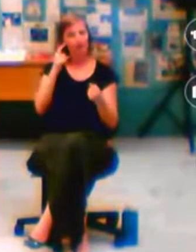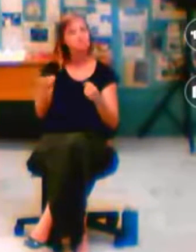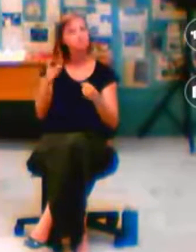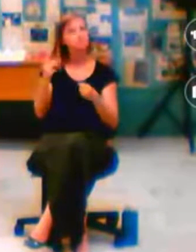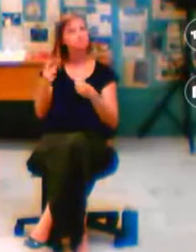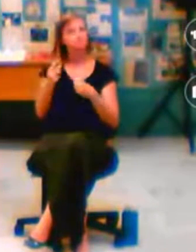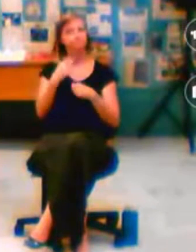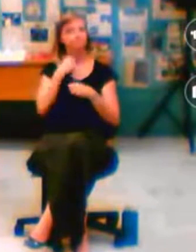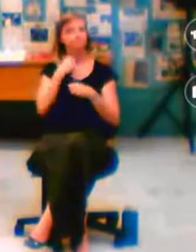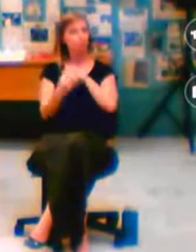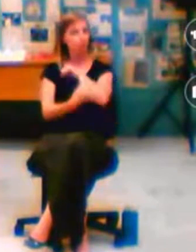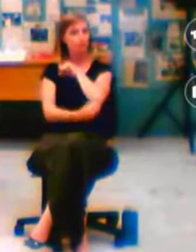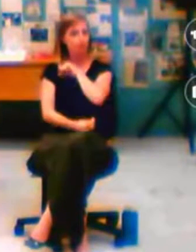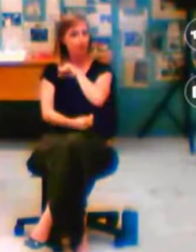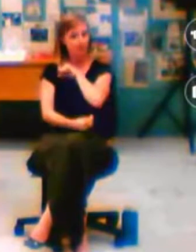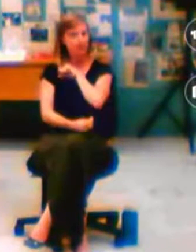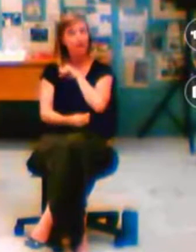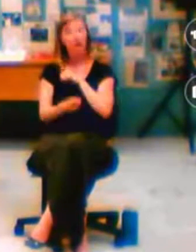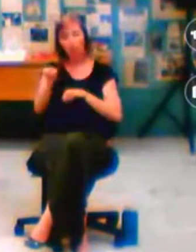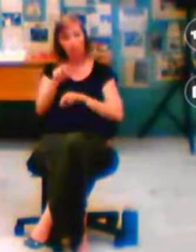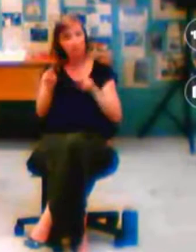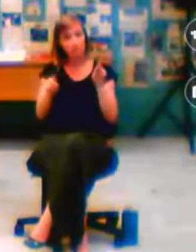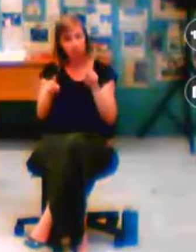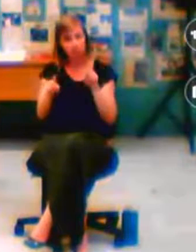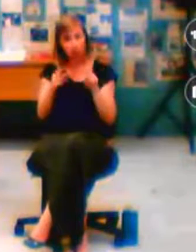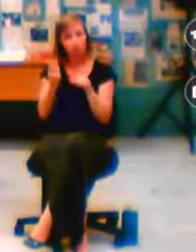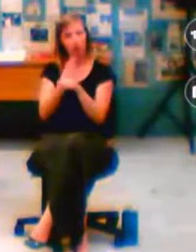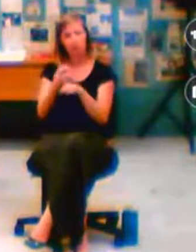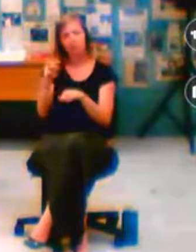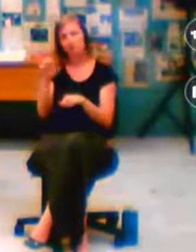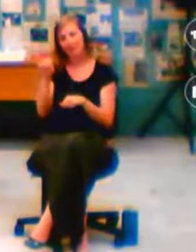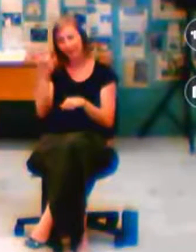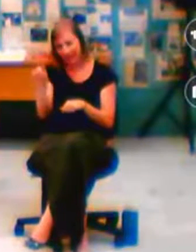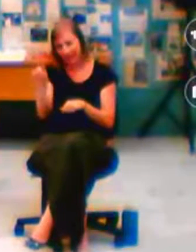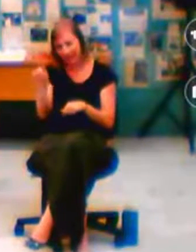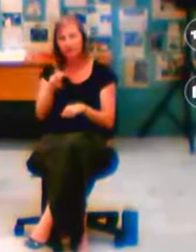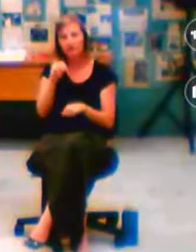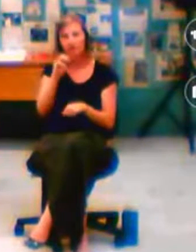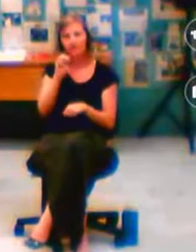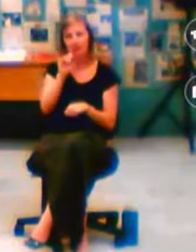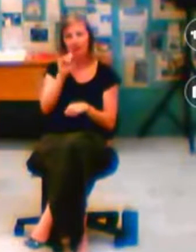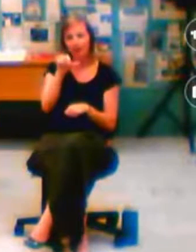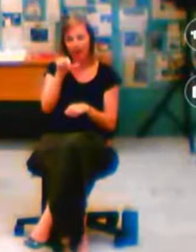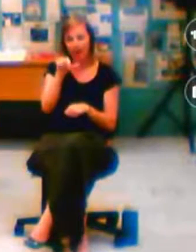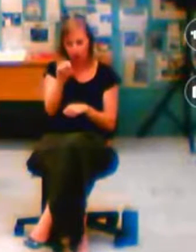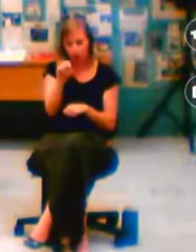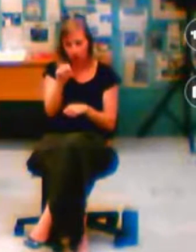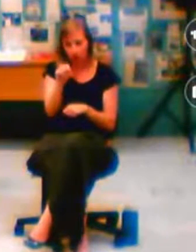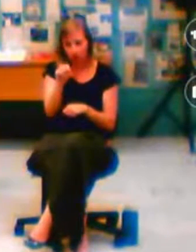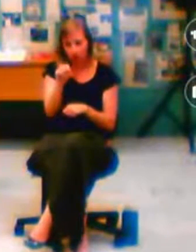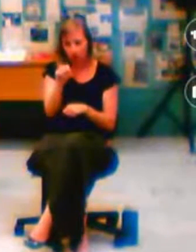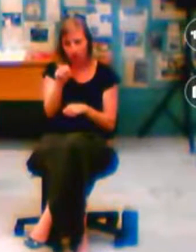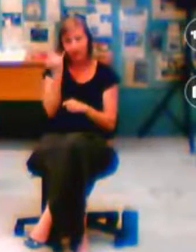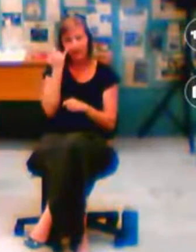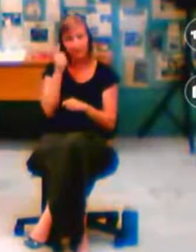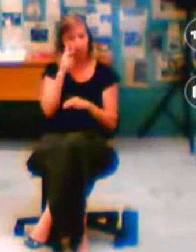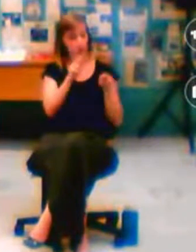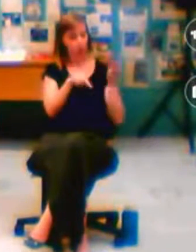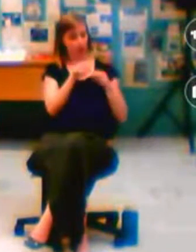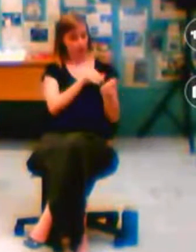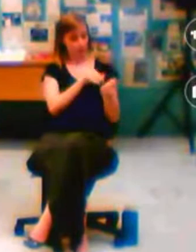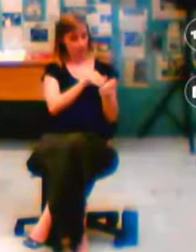elderly, people who are disabled, people who have poor social determinants of health because of being held back in